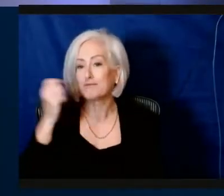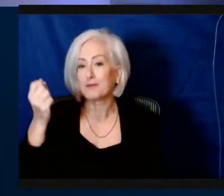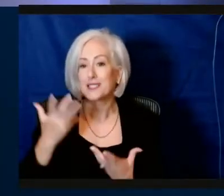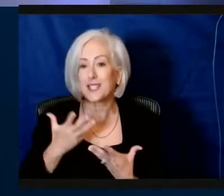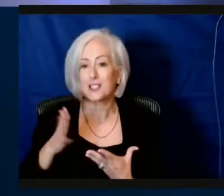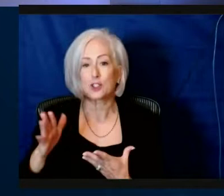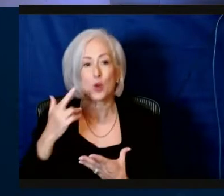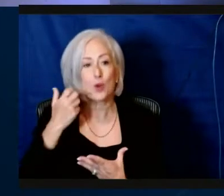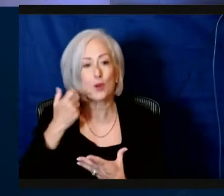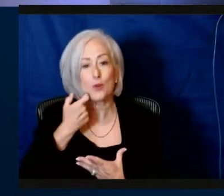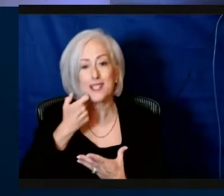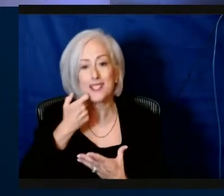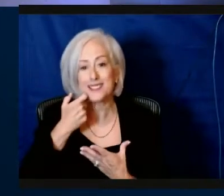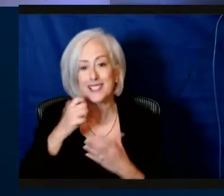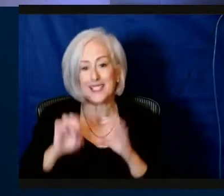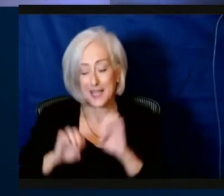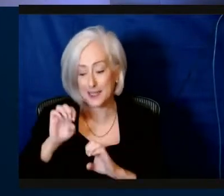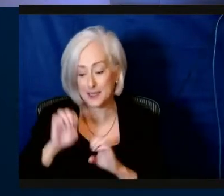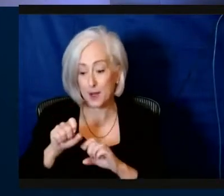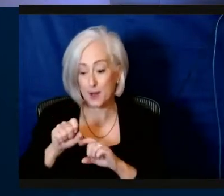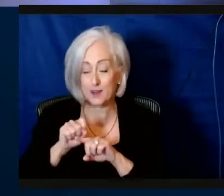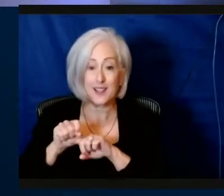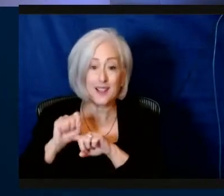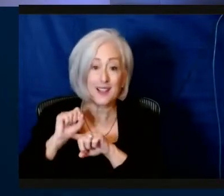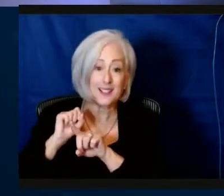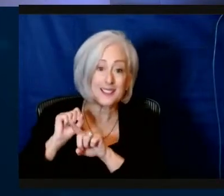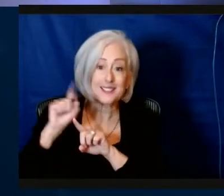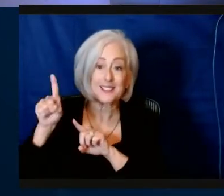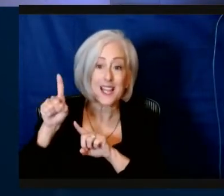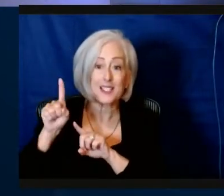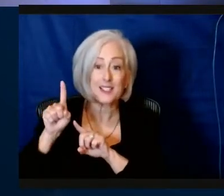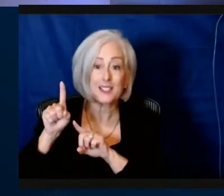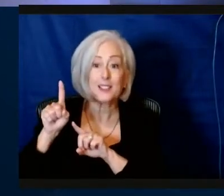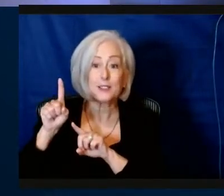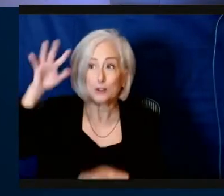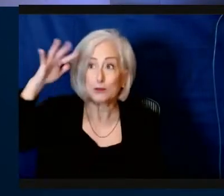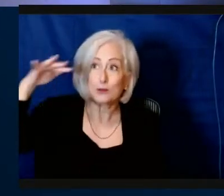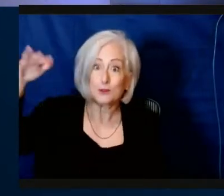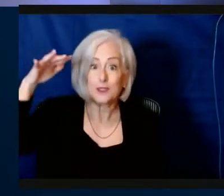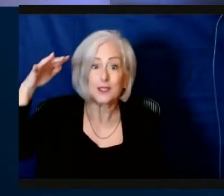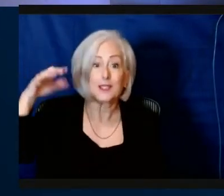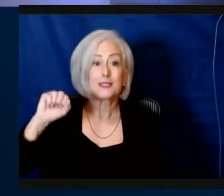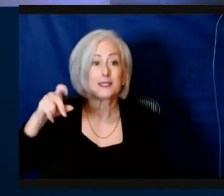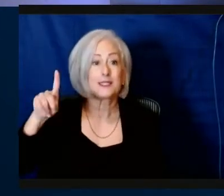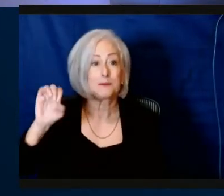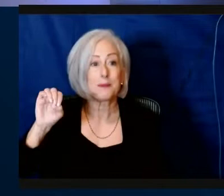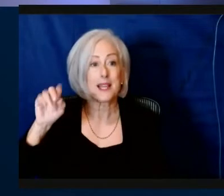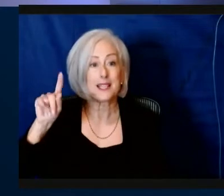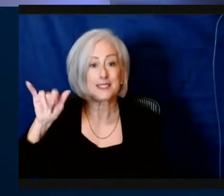Space Station as part of Axim Space's AX-1 mission. Dr. Duckett, you go first.